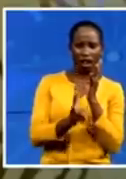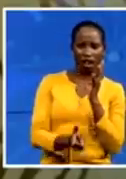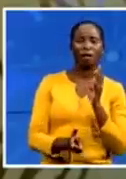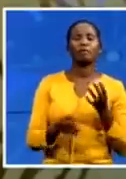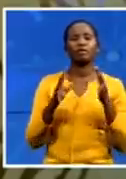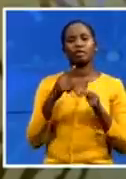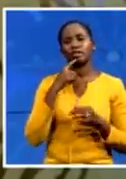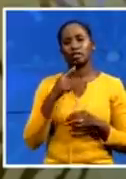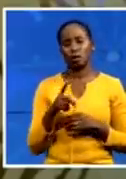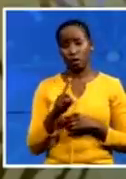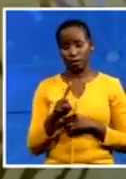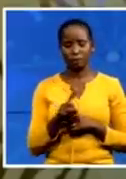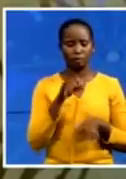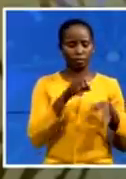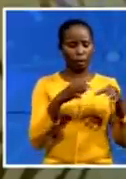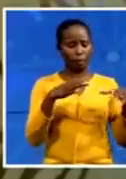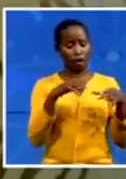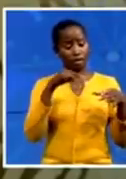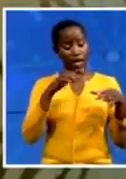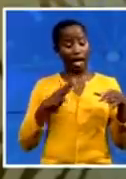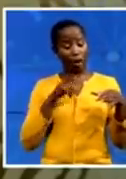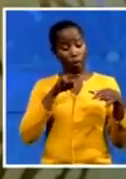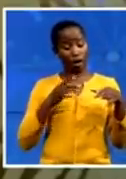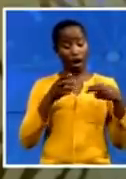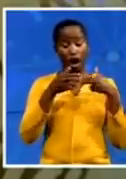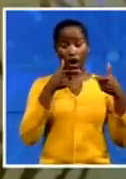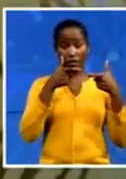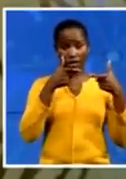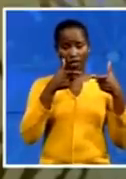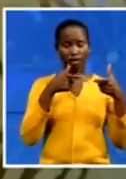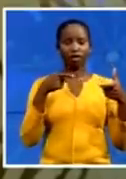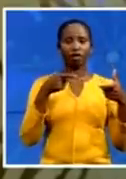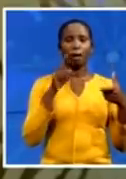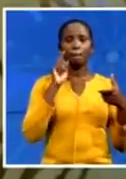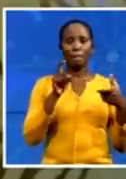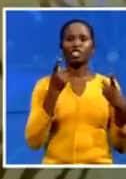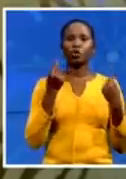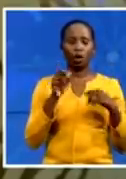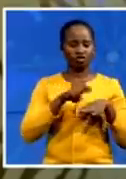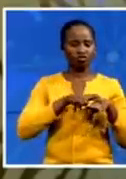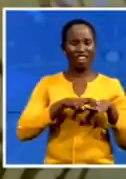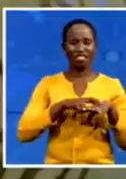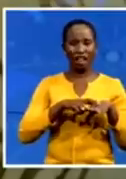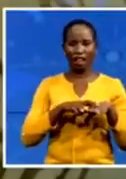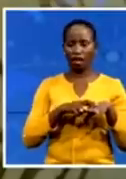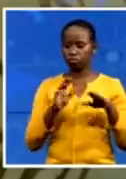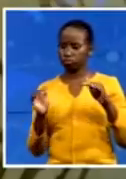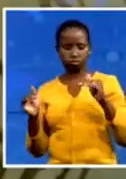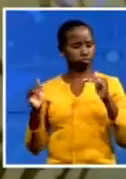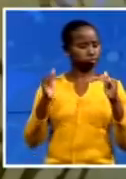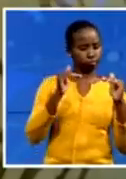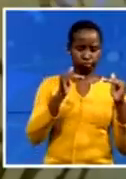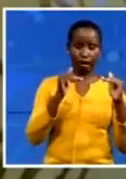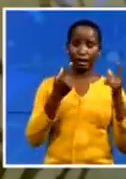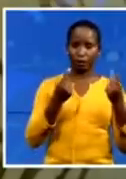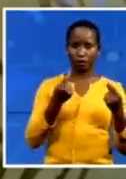to govern, it would have to overcome a racial trust deficit between the party and South Africans. So I